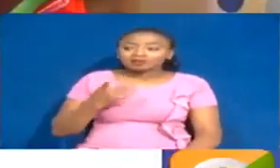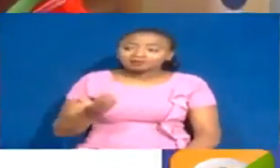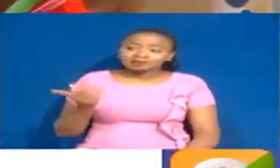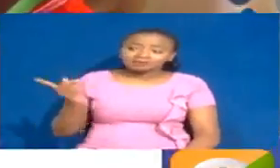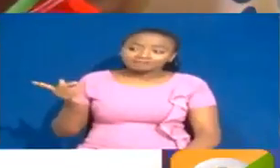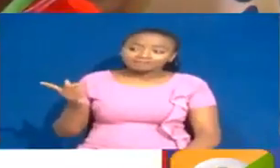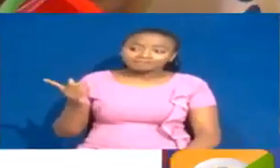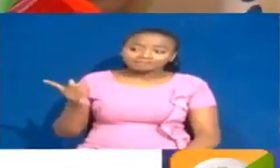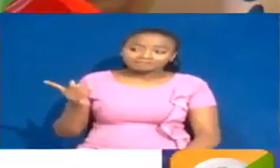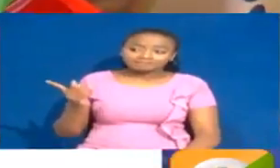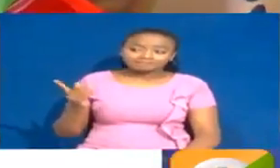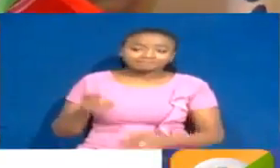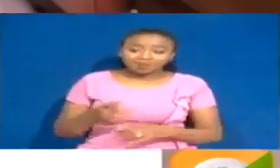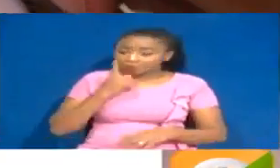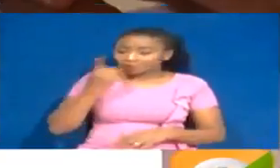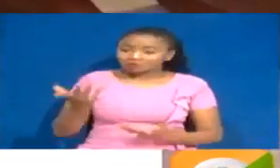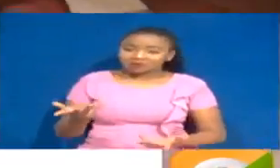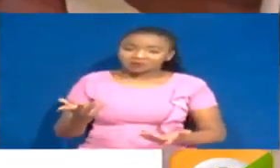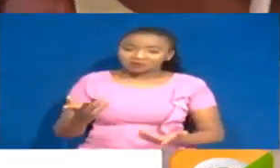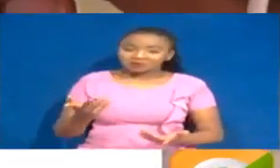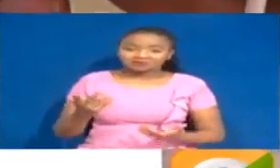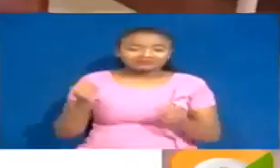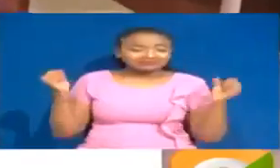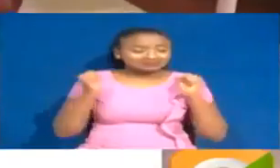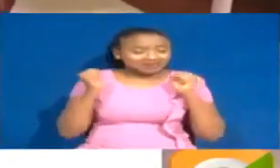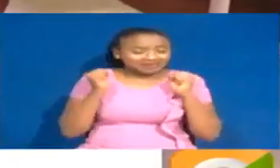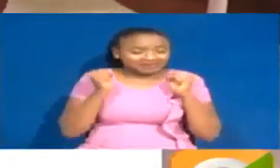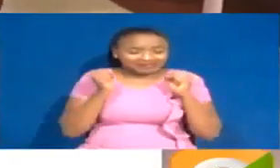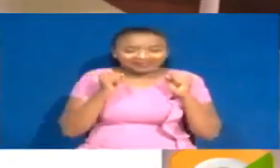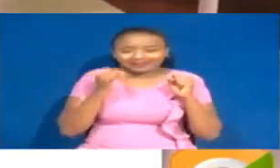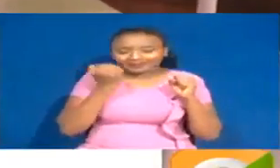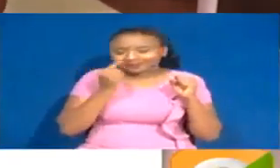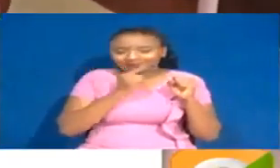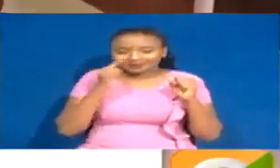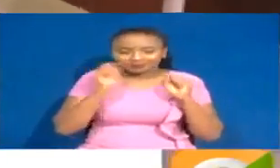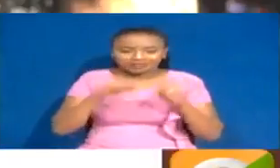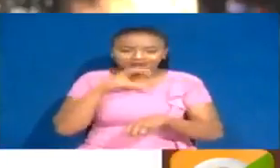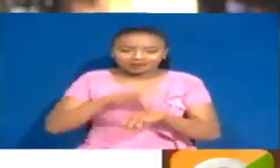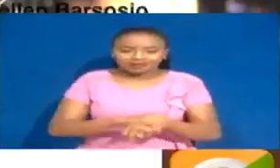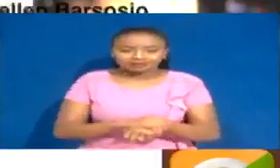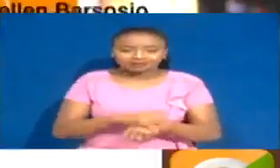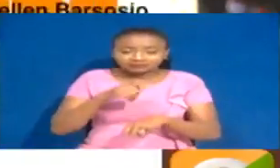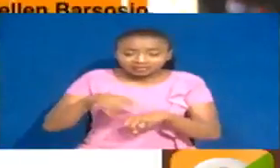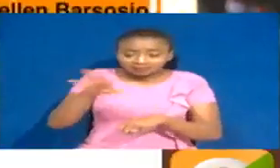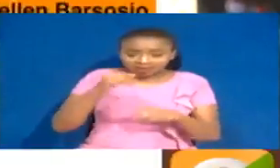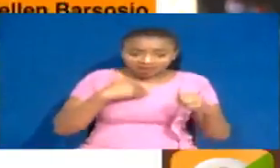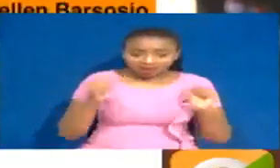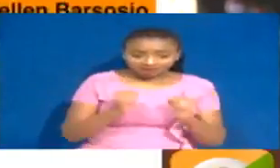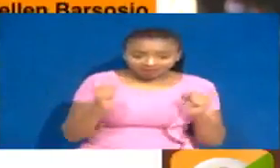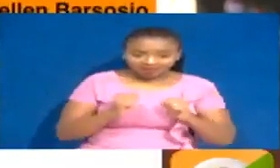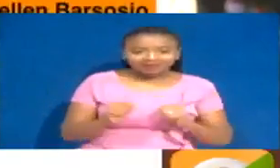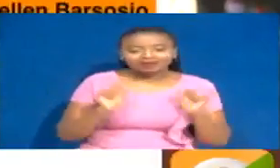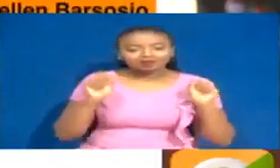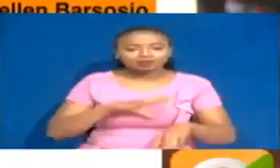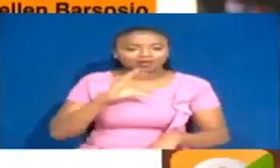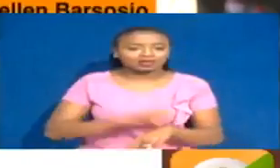as they do in a malaria endemic area means they are constantly at risk. Where we have lots of malaria, we see a